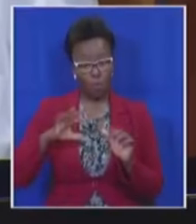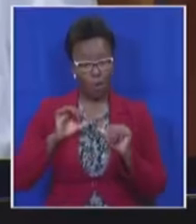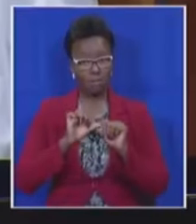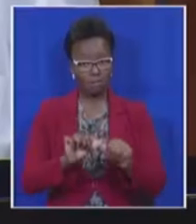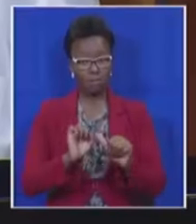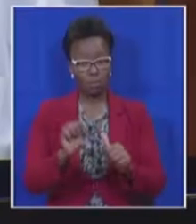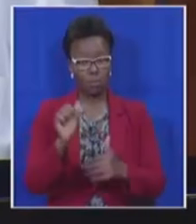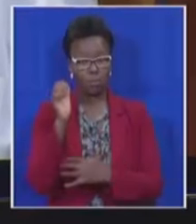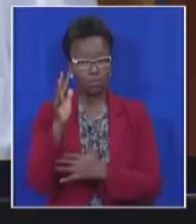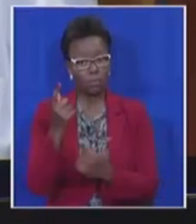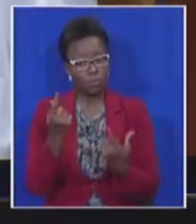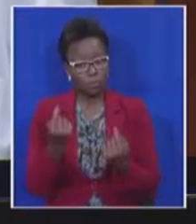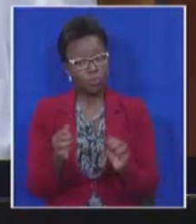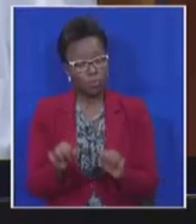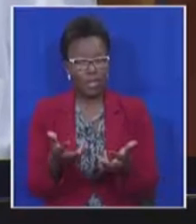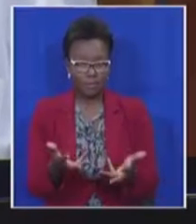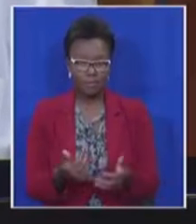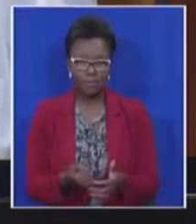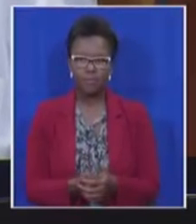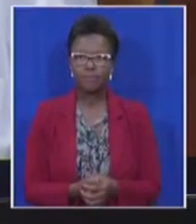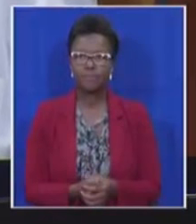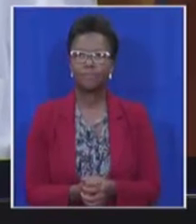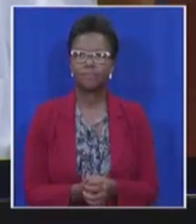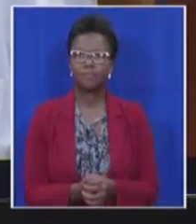your proceeding.